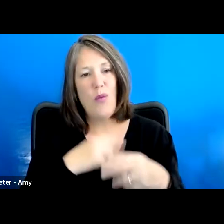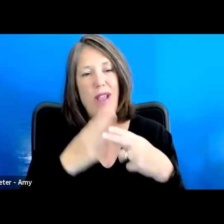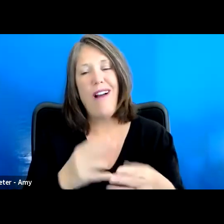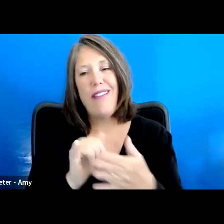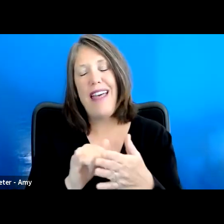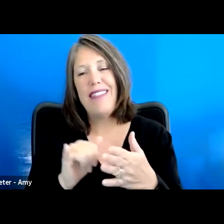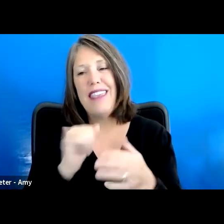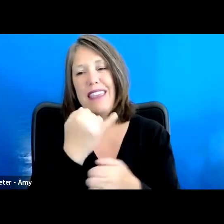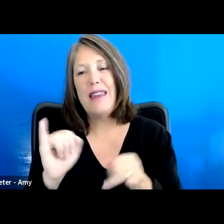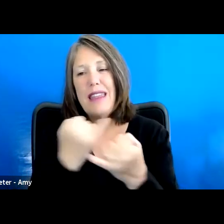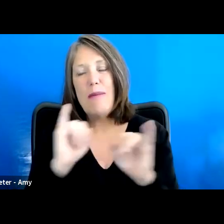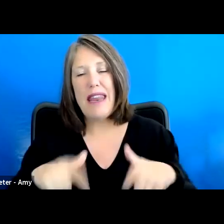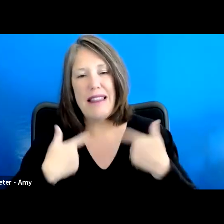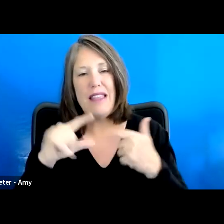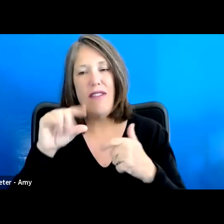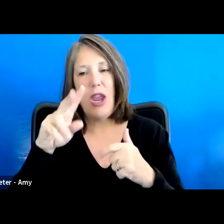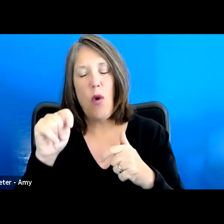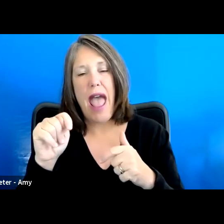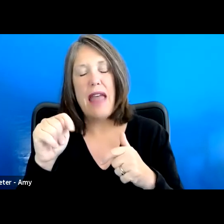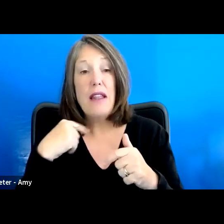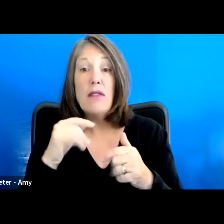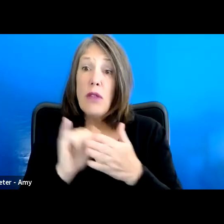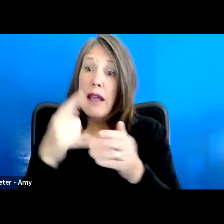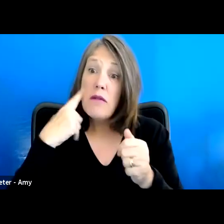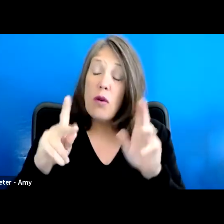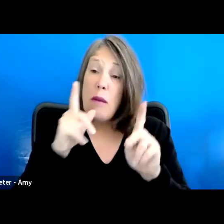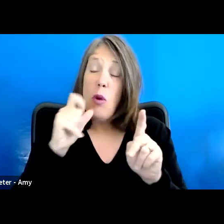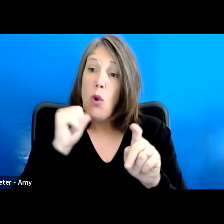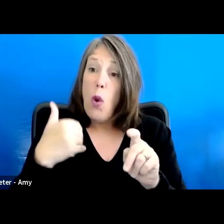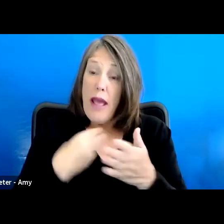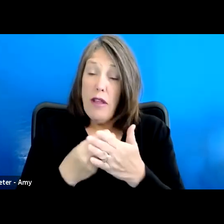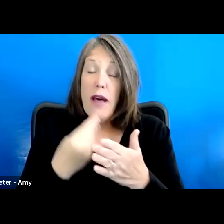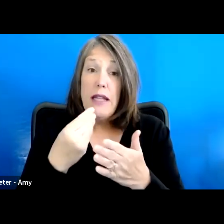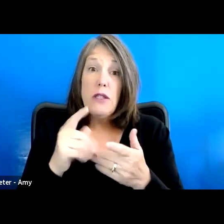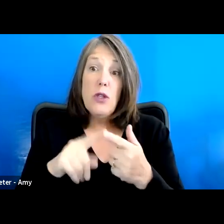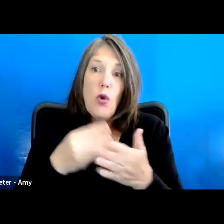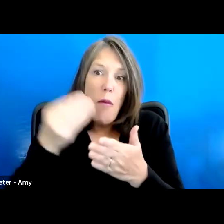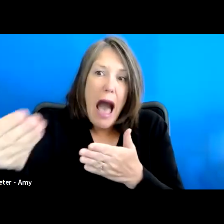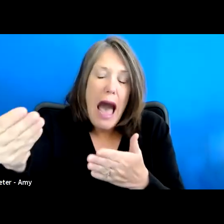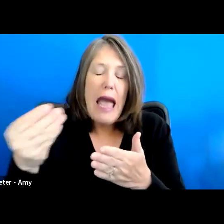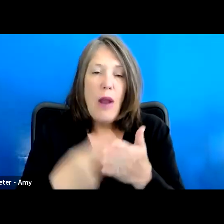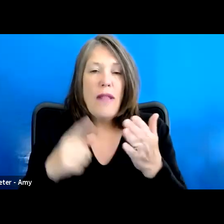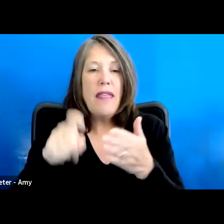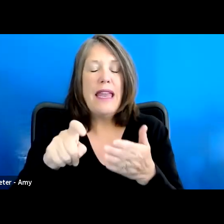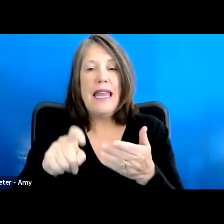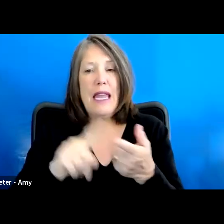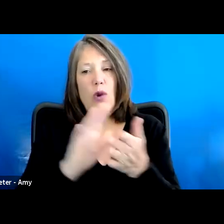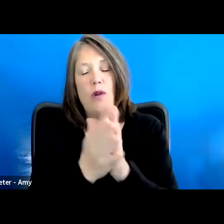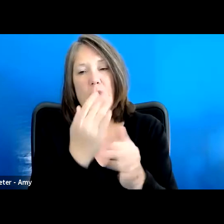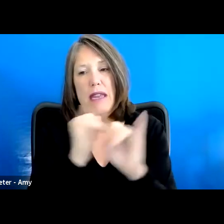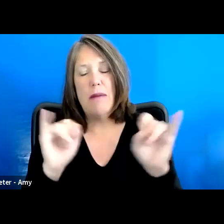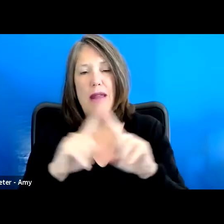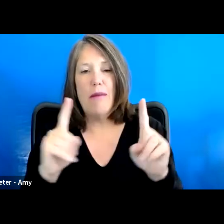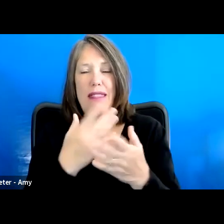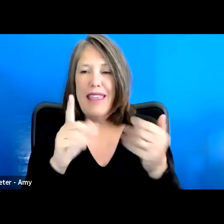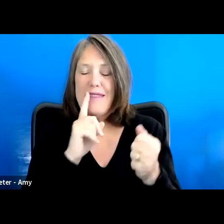that's for folks that don't have the funds to purchase things that they need to be independent. However, items are